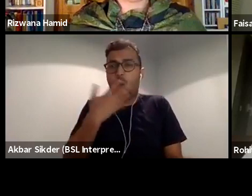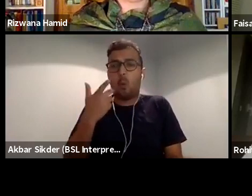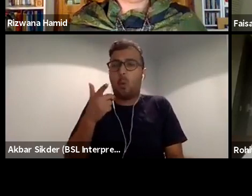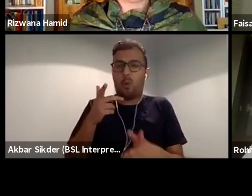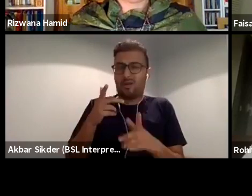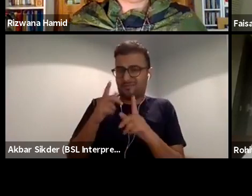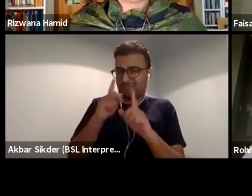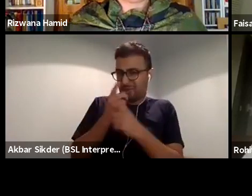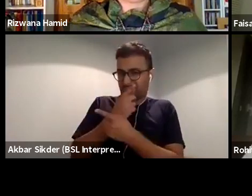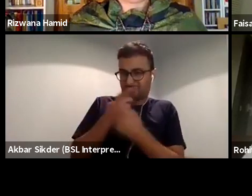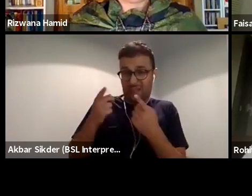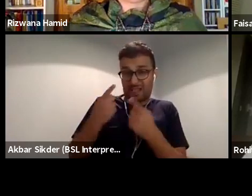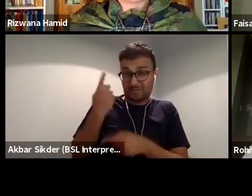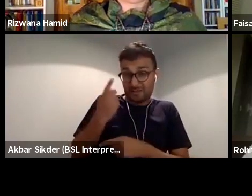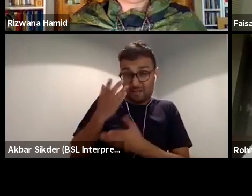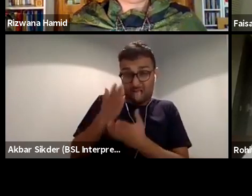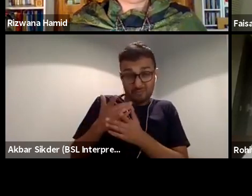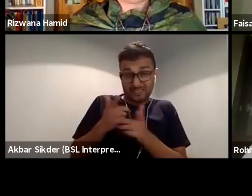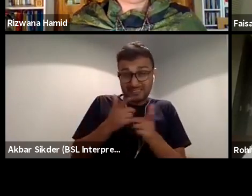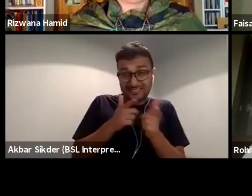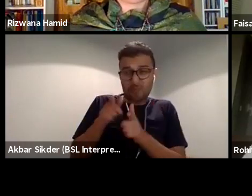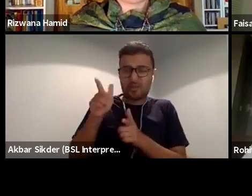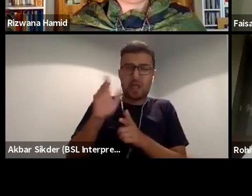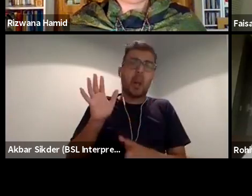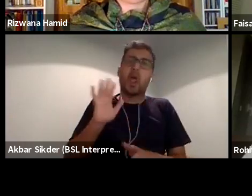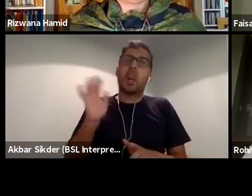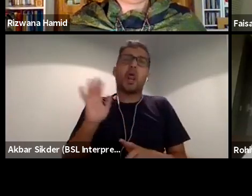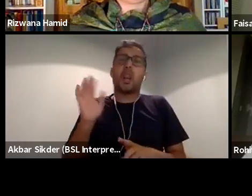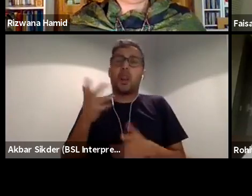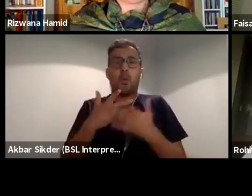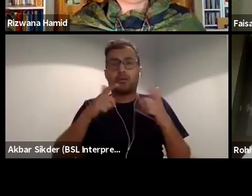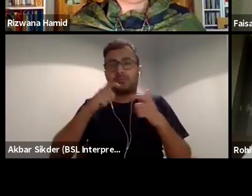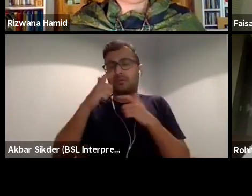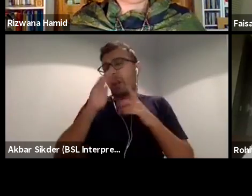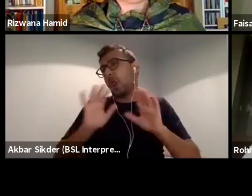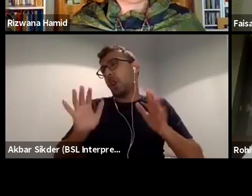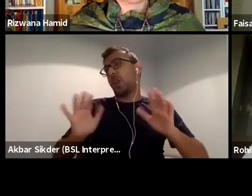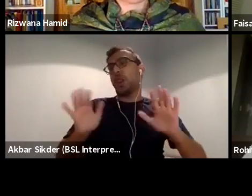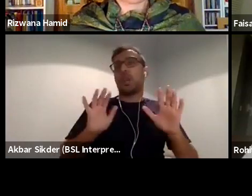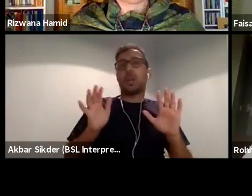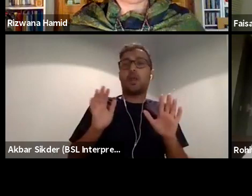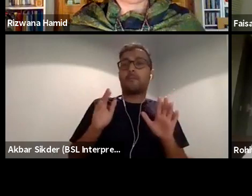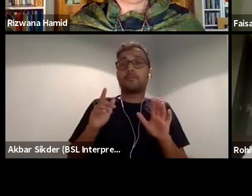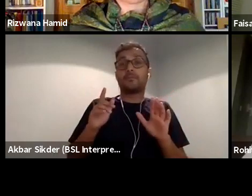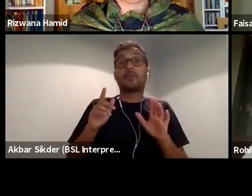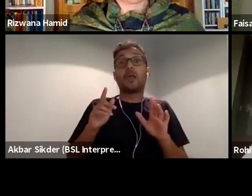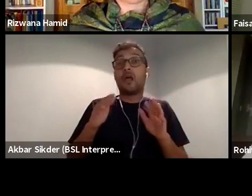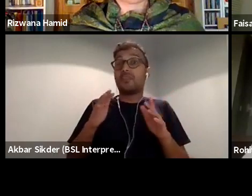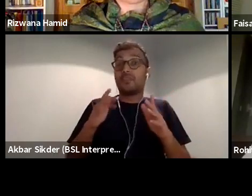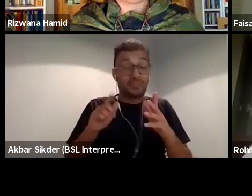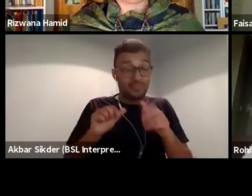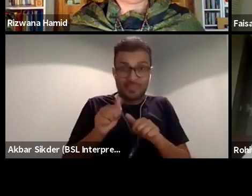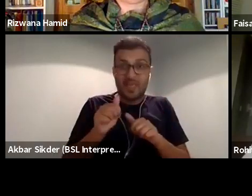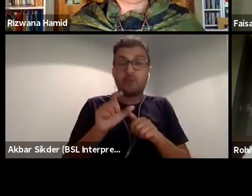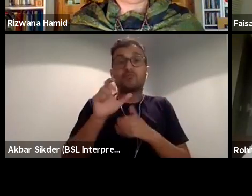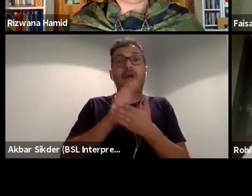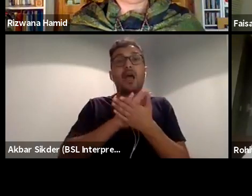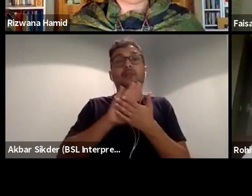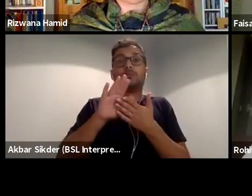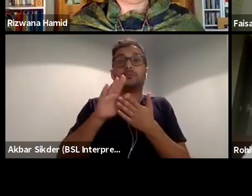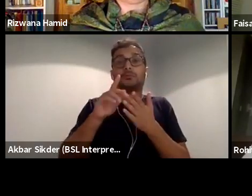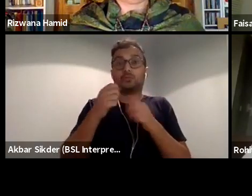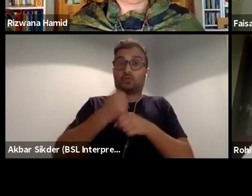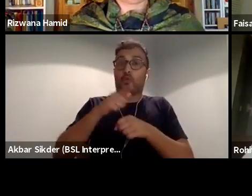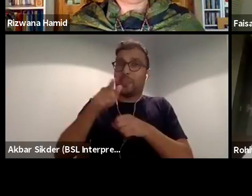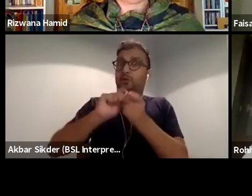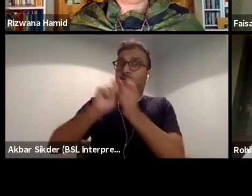the narrative. And until Christchurch, I would still regularly see in the comments section of any article I wrote about far-right